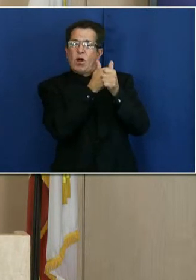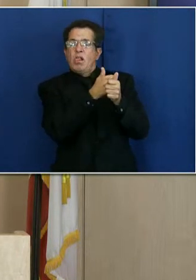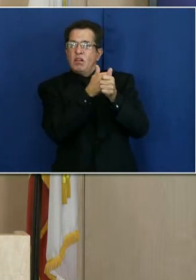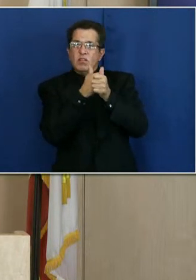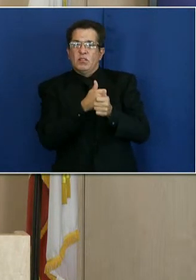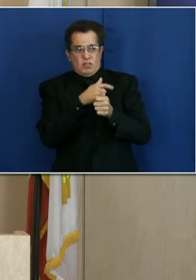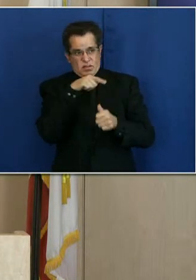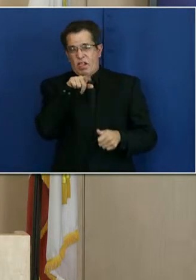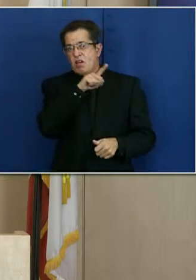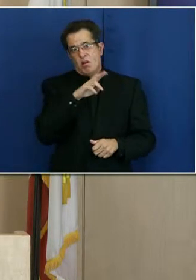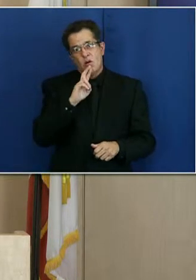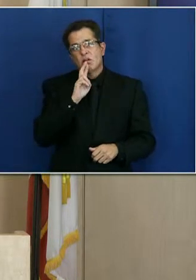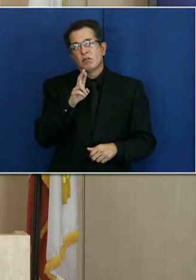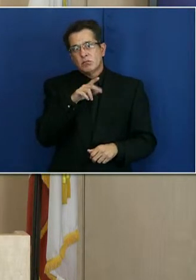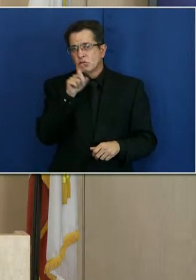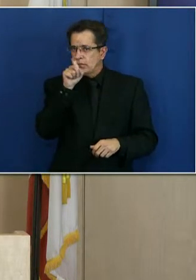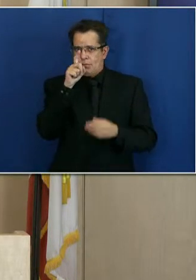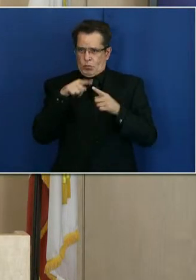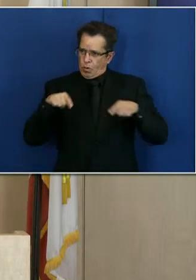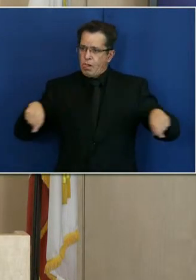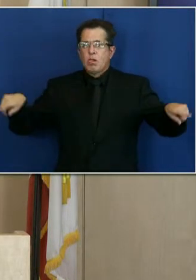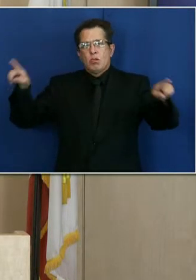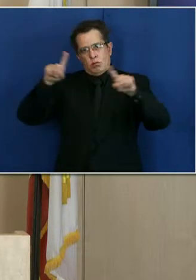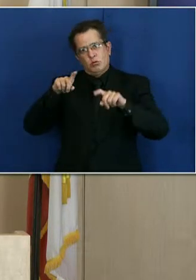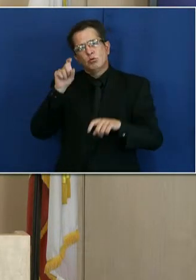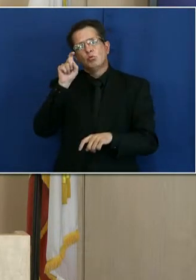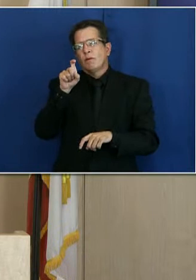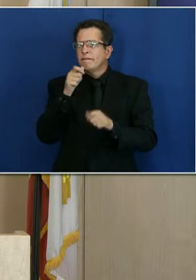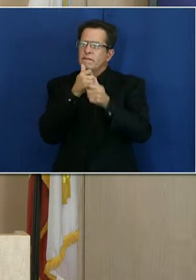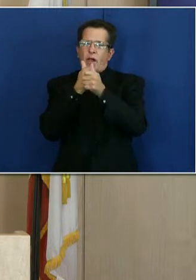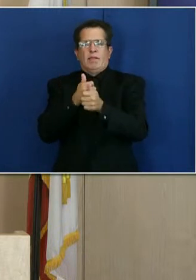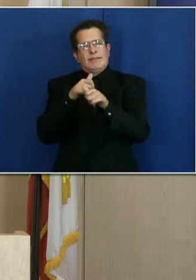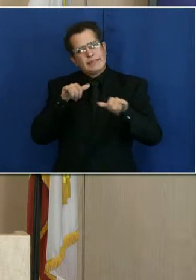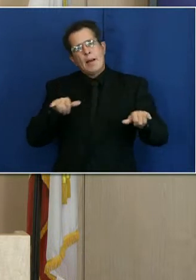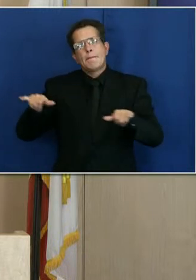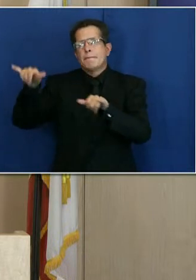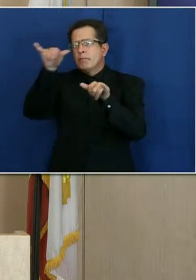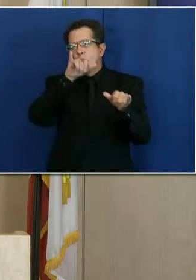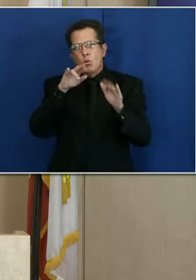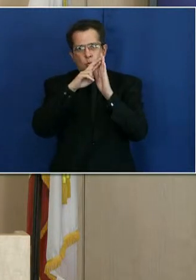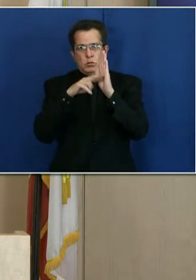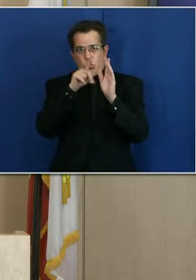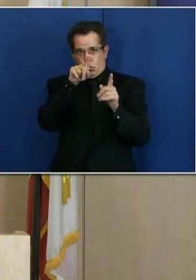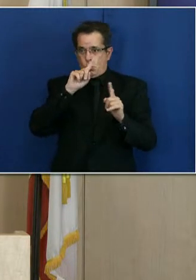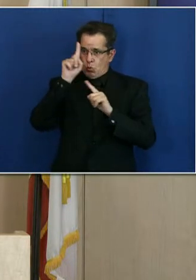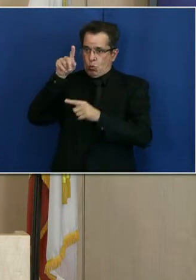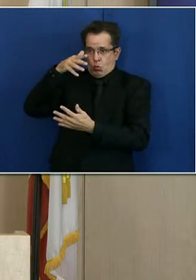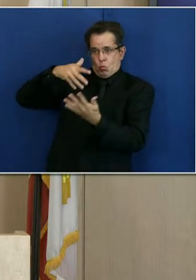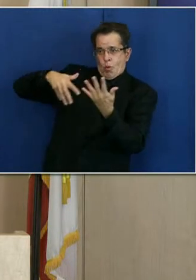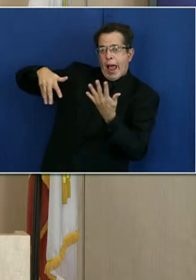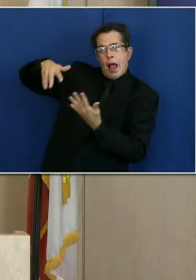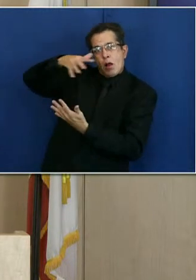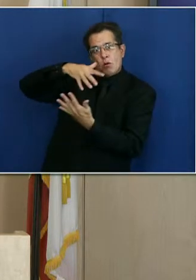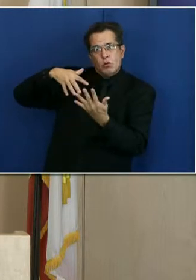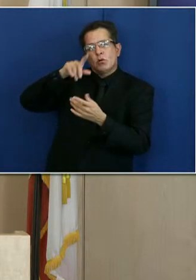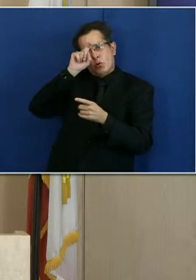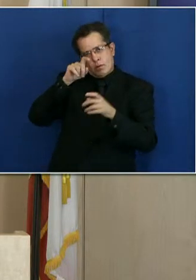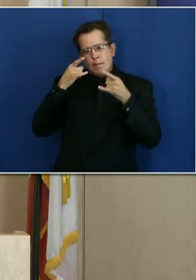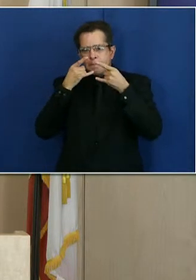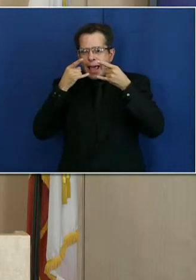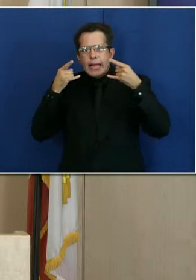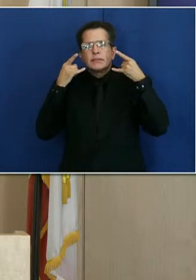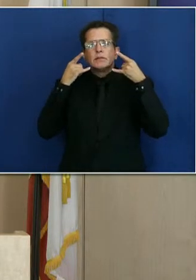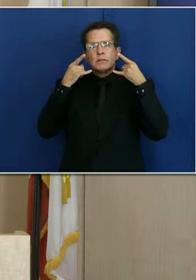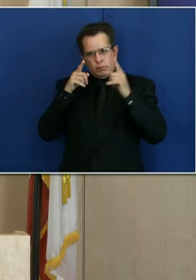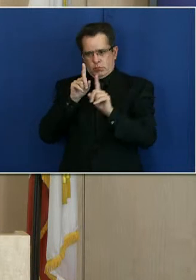should be doing, or they should be doing what everybody else is doing, which is when they go out and are interacting in public, they should be wearing a mask, they should